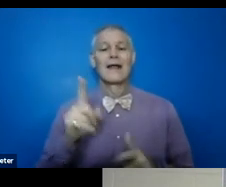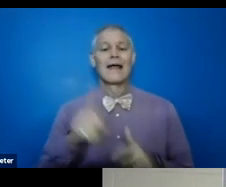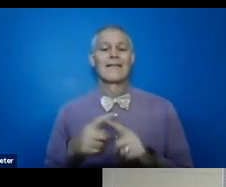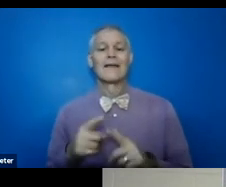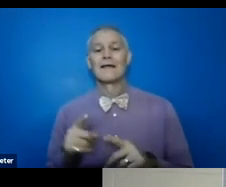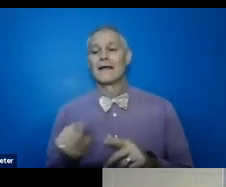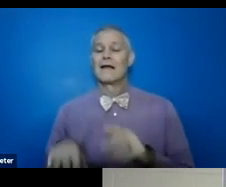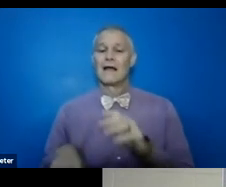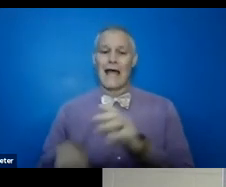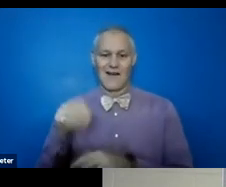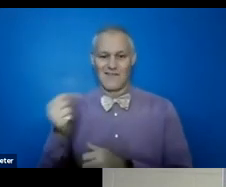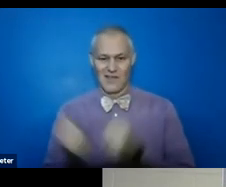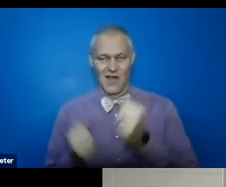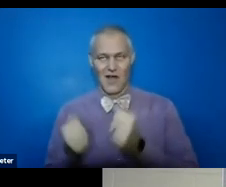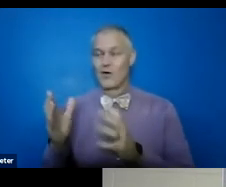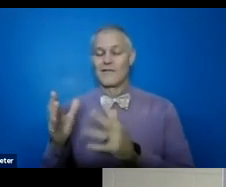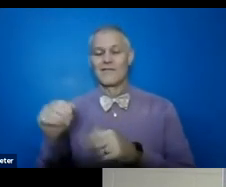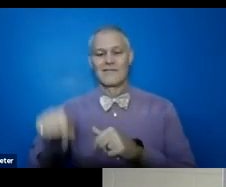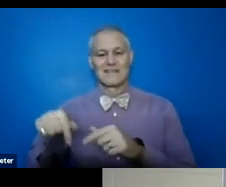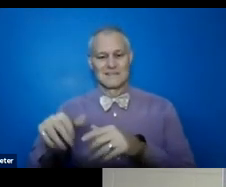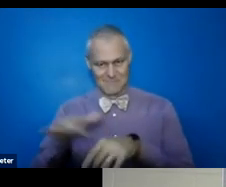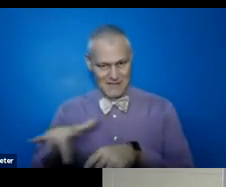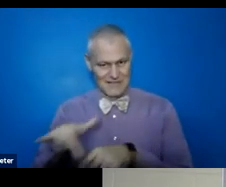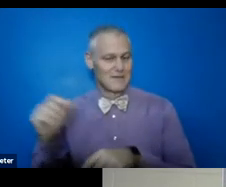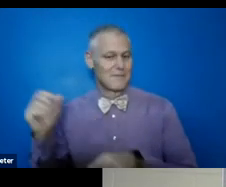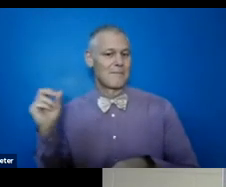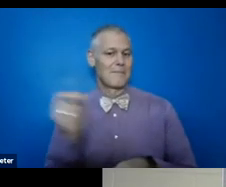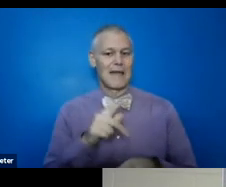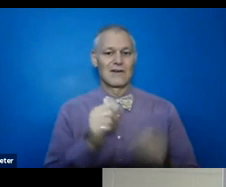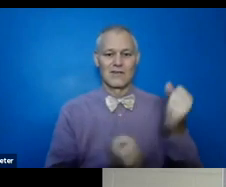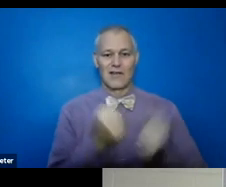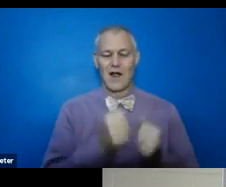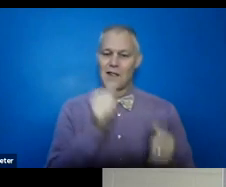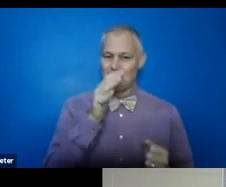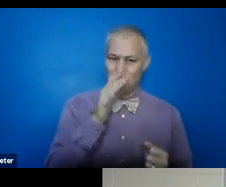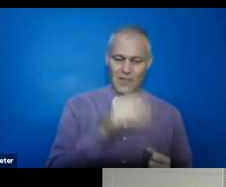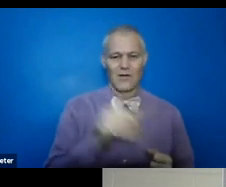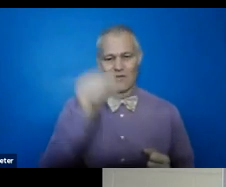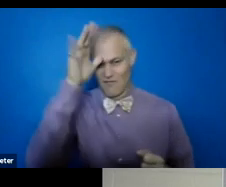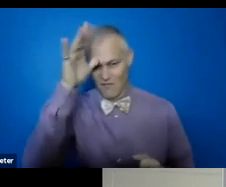of the car, out of the space, and they walk into a car where the mother or the father,